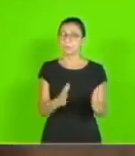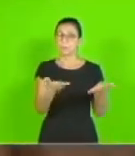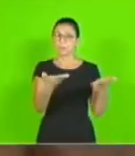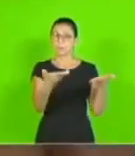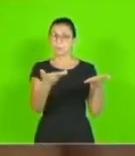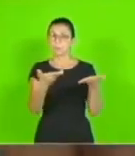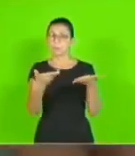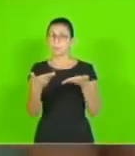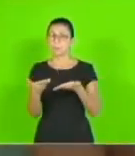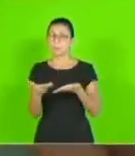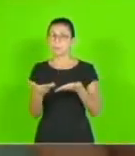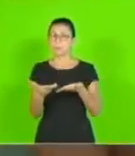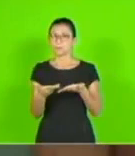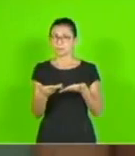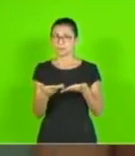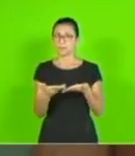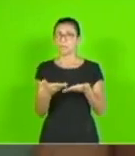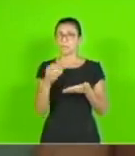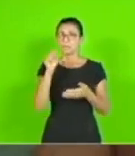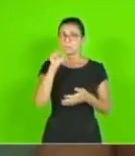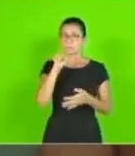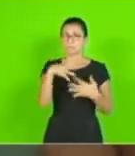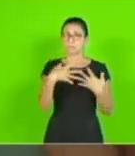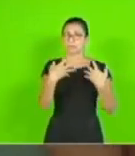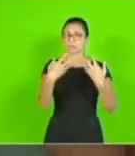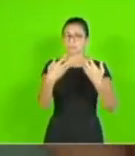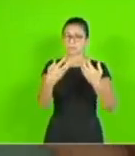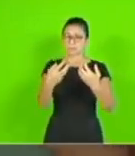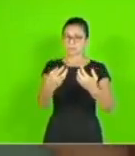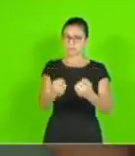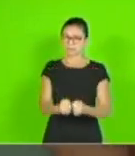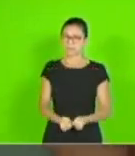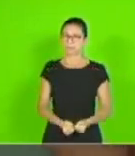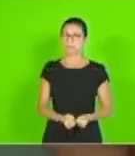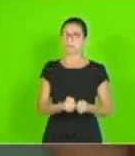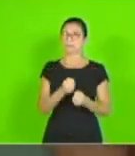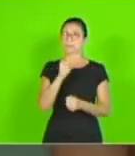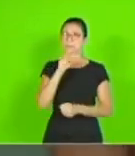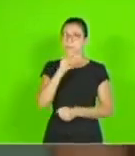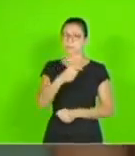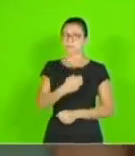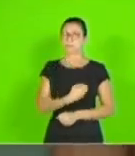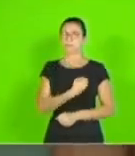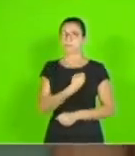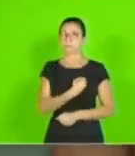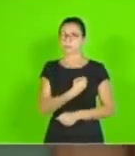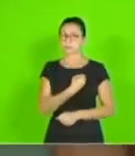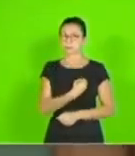The invitation